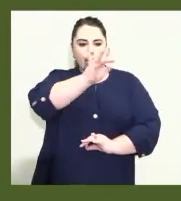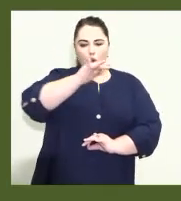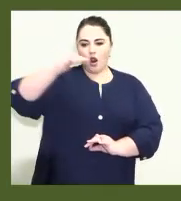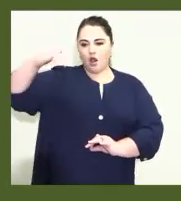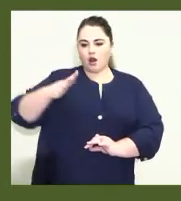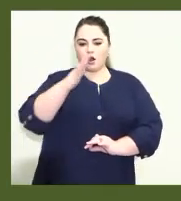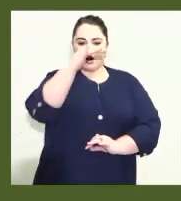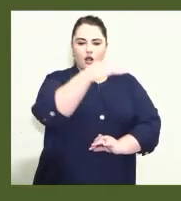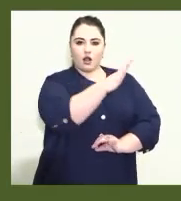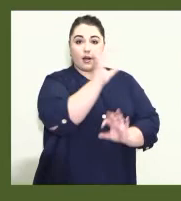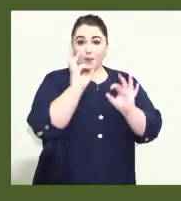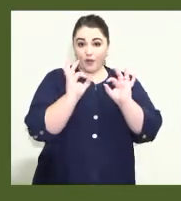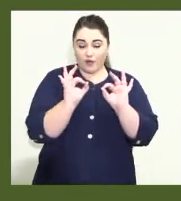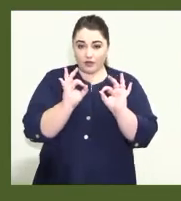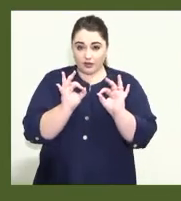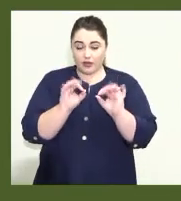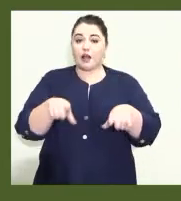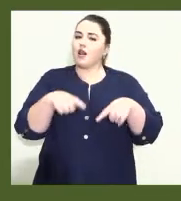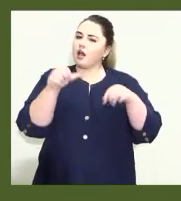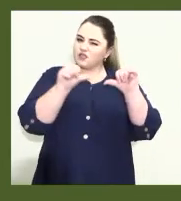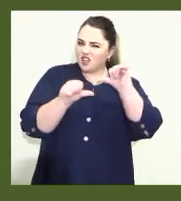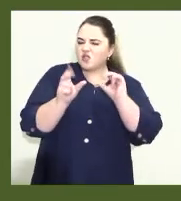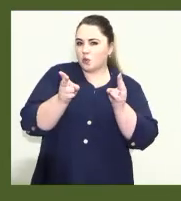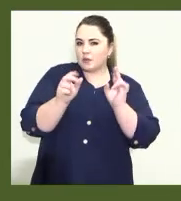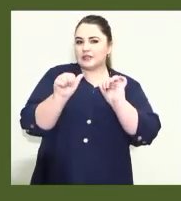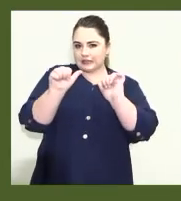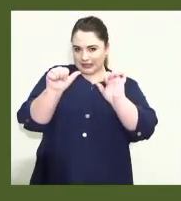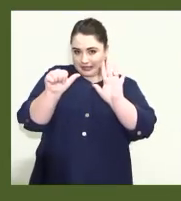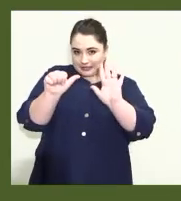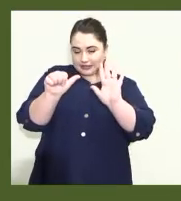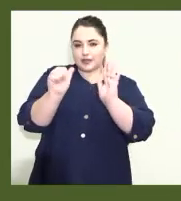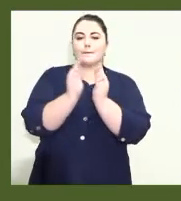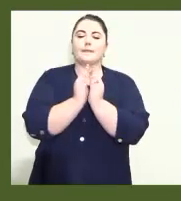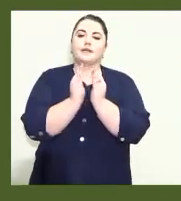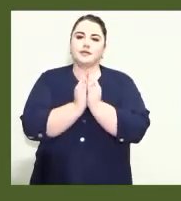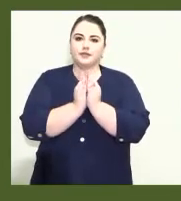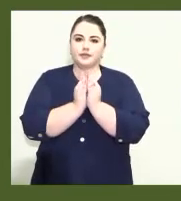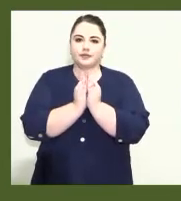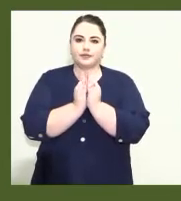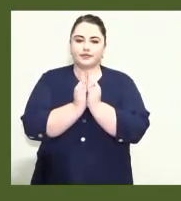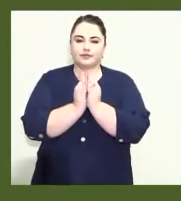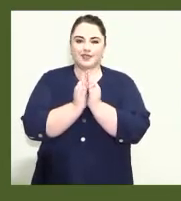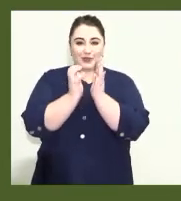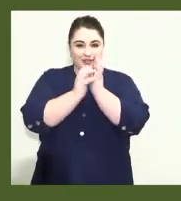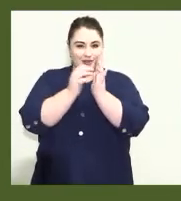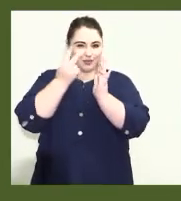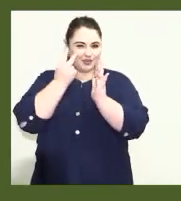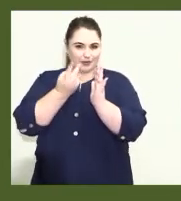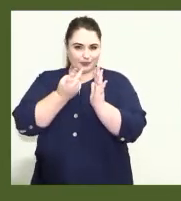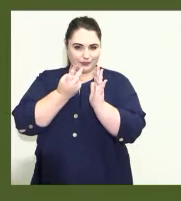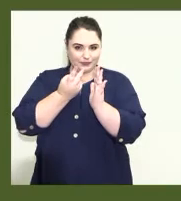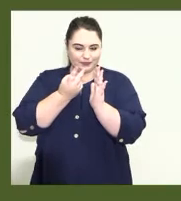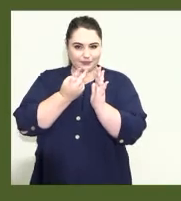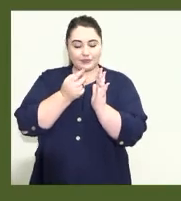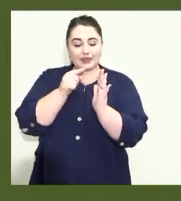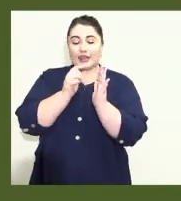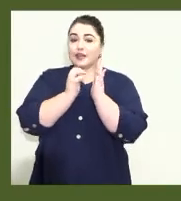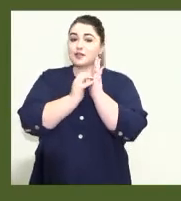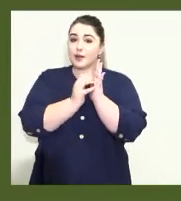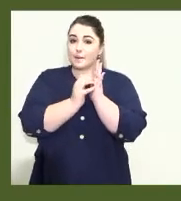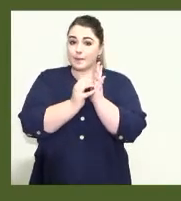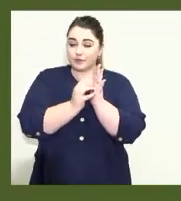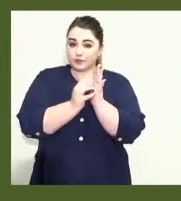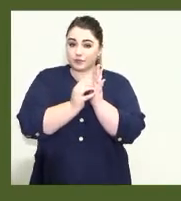draw the graph, and in life sciences, this normally counts 6 marks. Let's look at an example. This